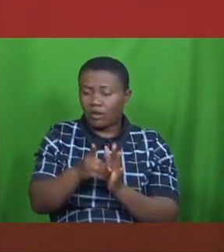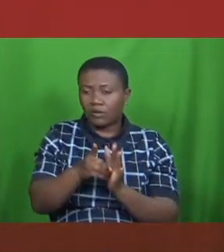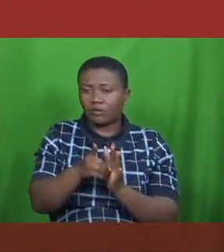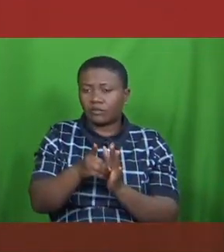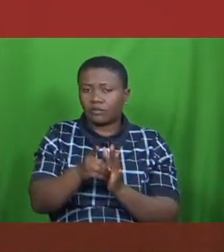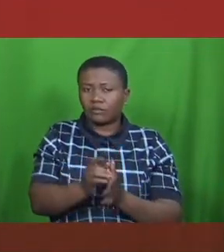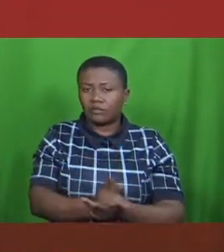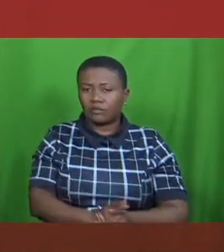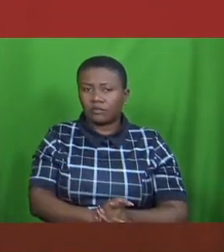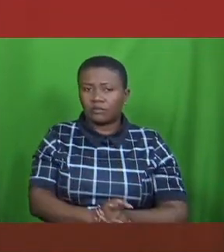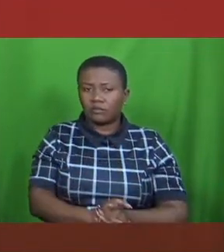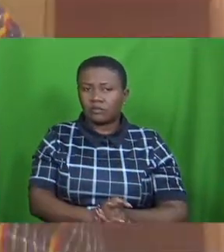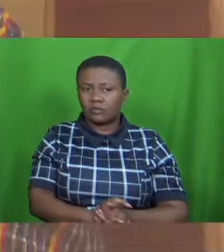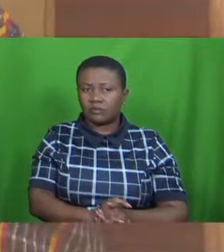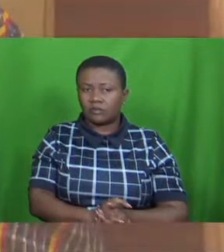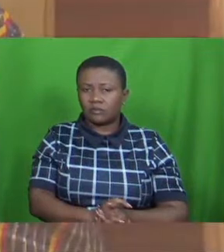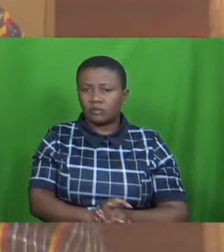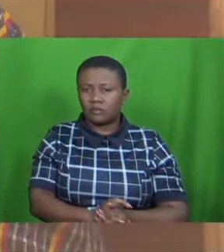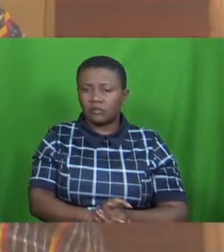Oh,